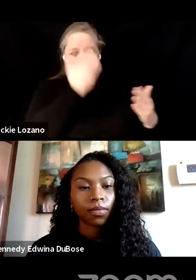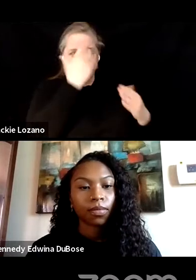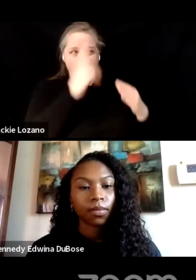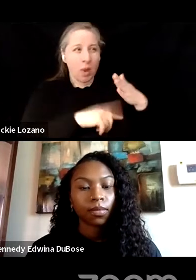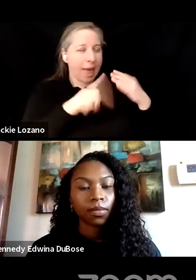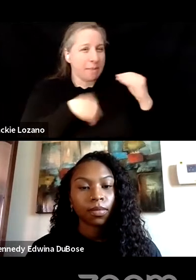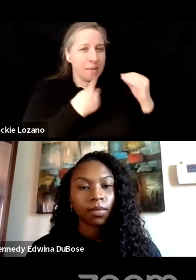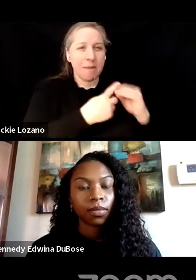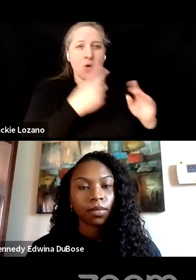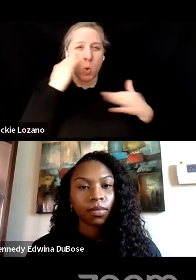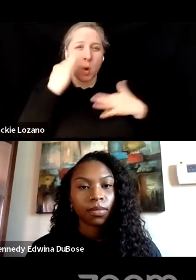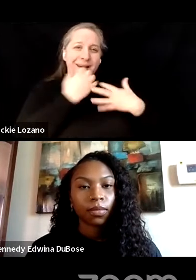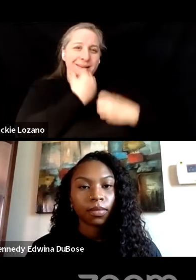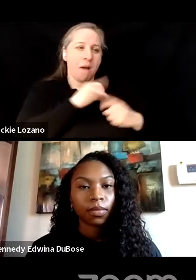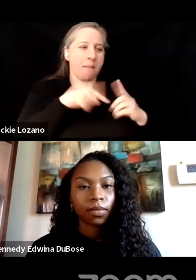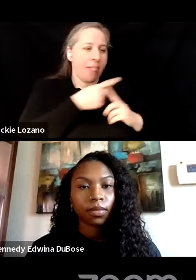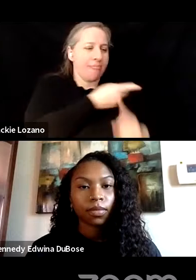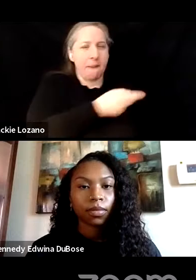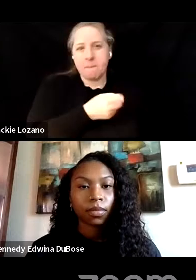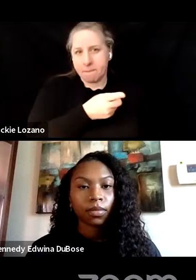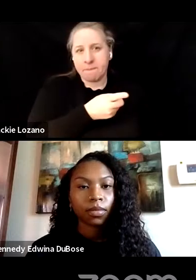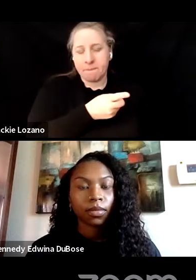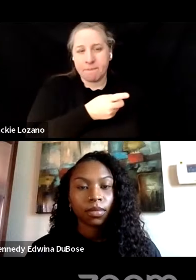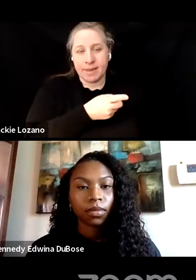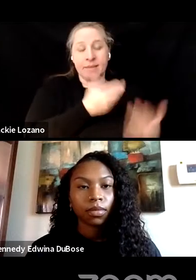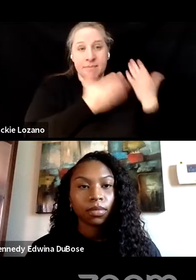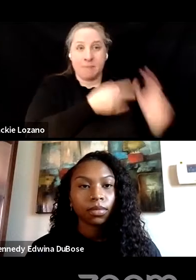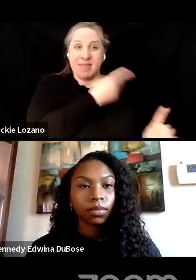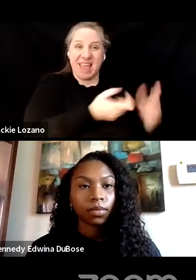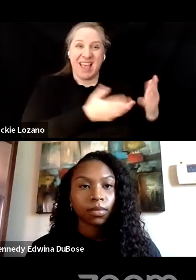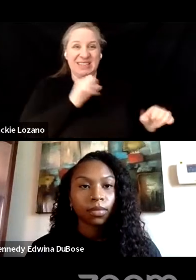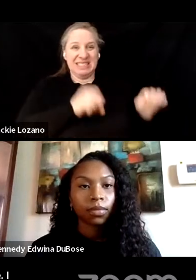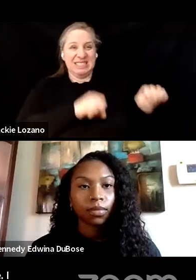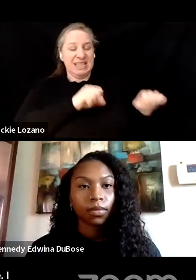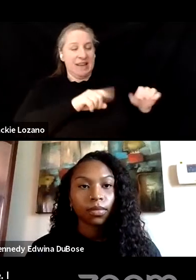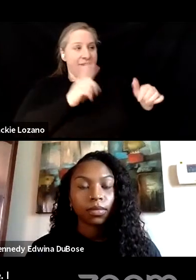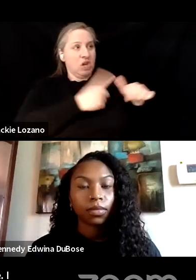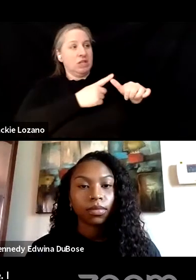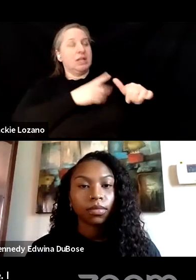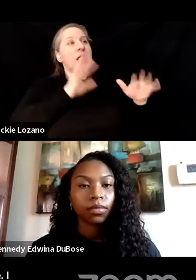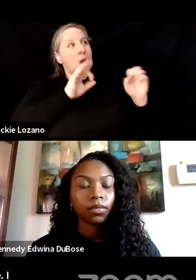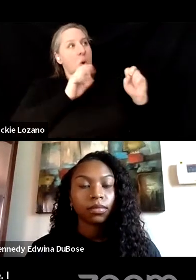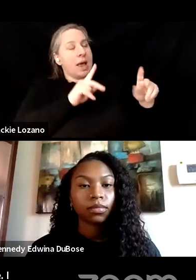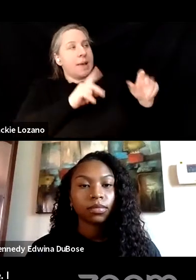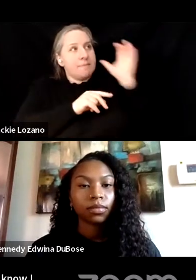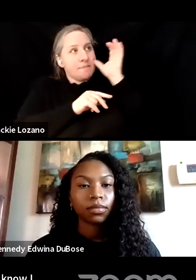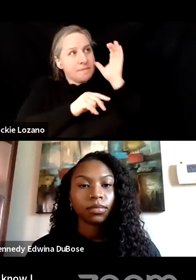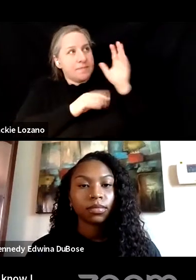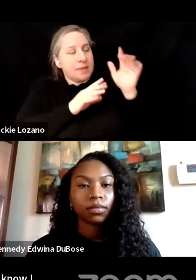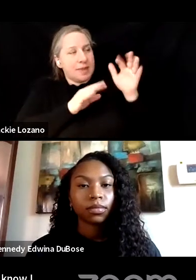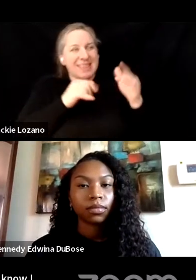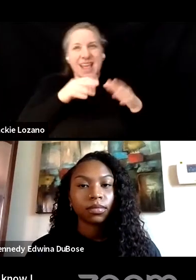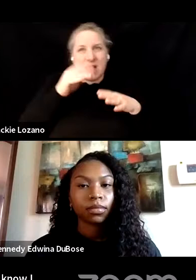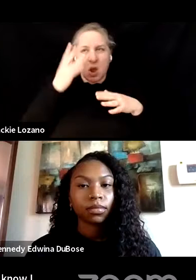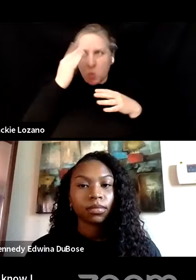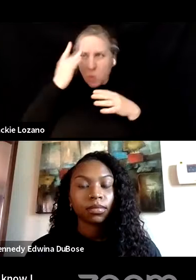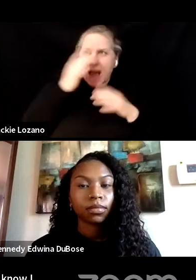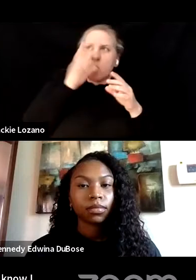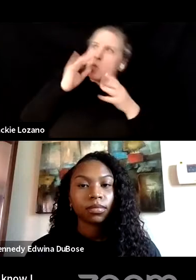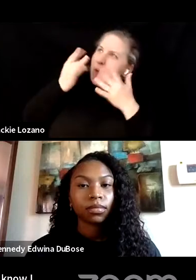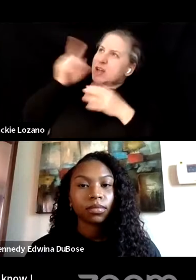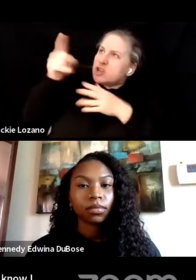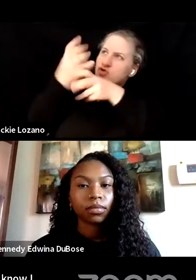They know I care about them. And while they may have been apprehensive about it at first, they're like, okay, why do you trust it? You know